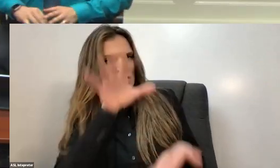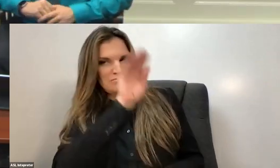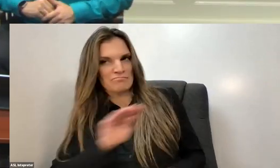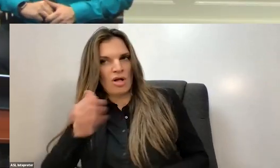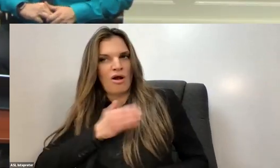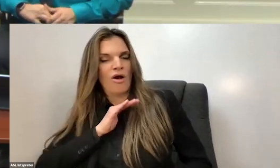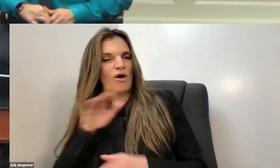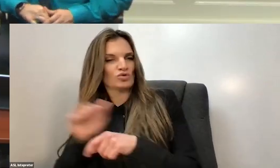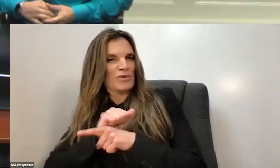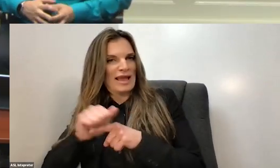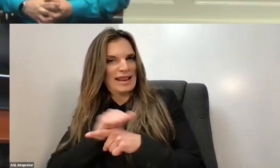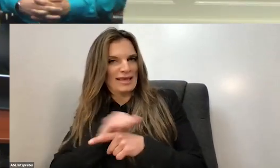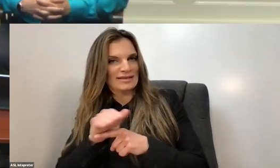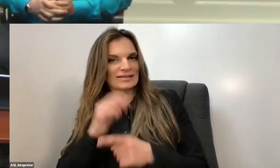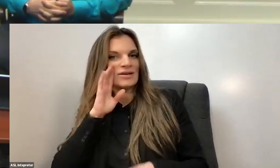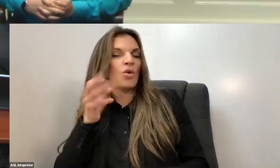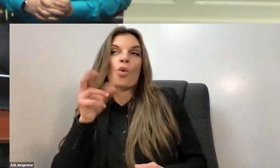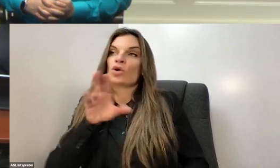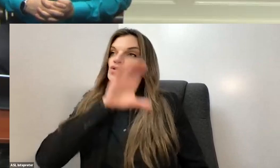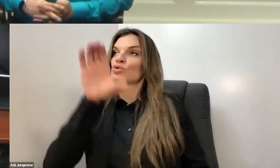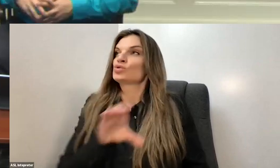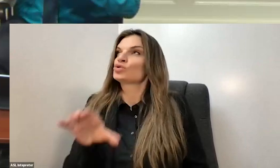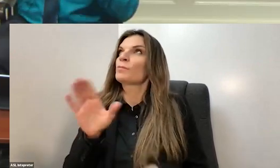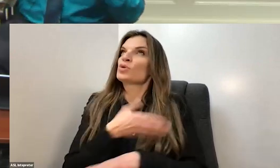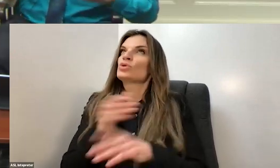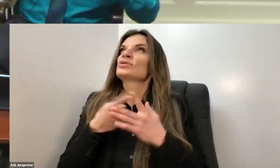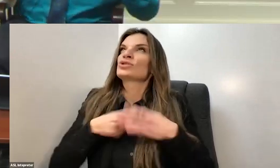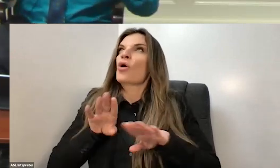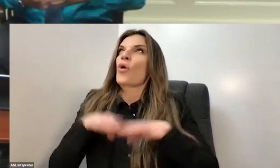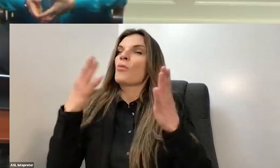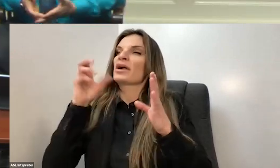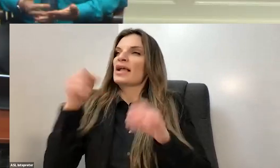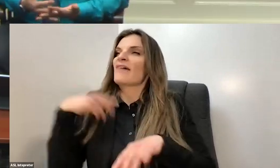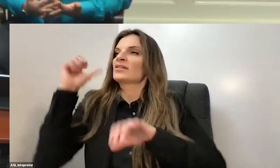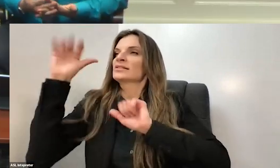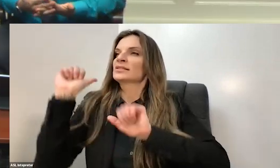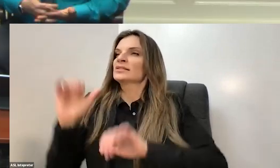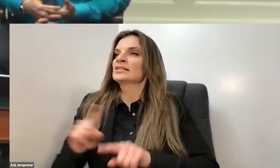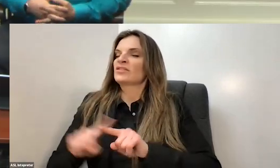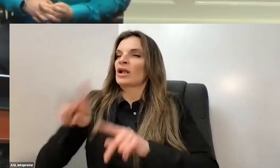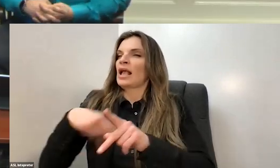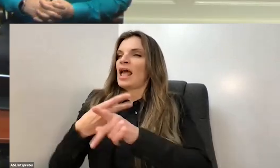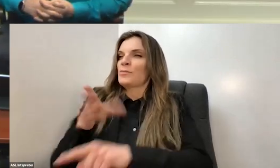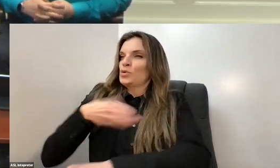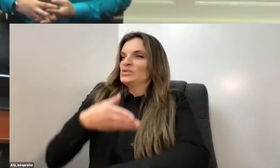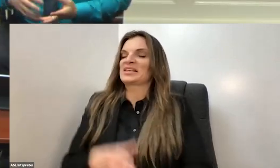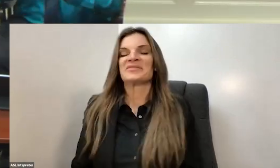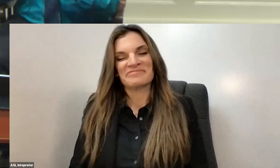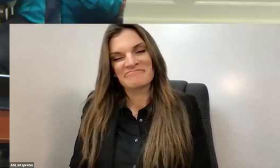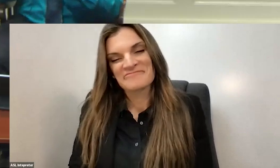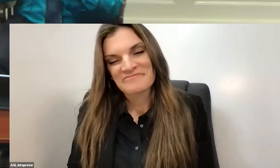music when the Zoom starts, and you know it's. I have all the different genres represented in it. It's really cool.